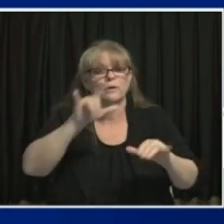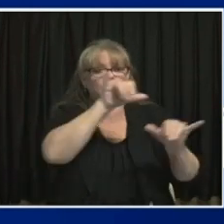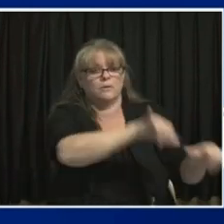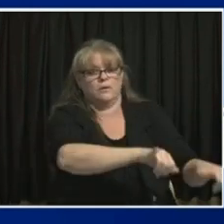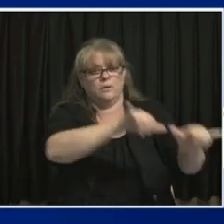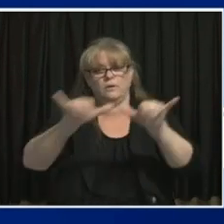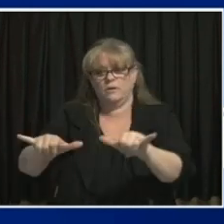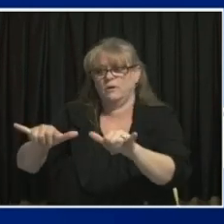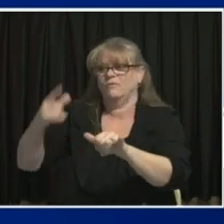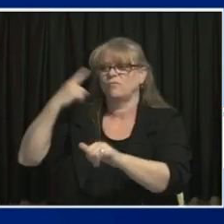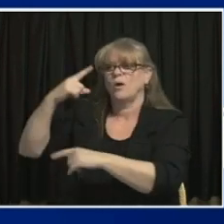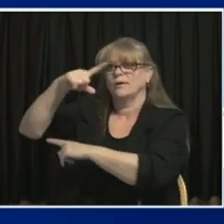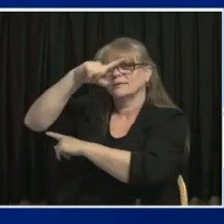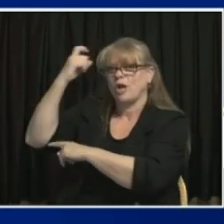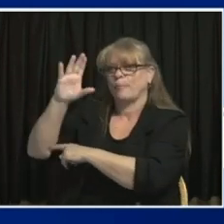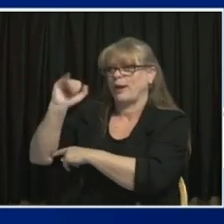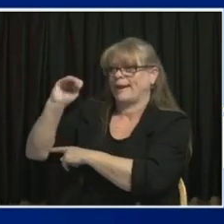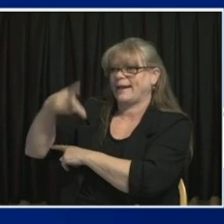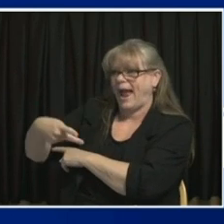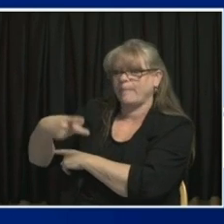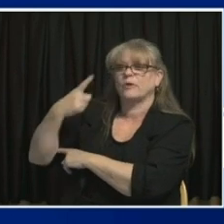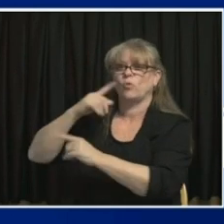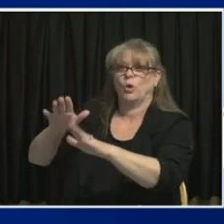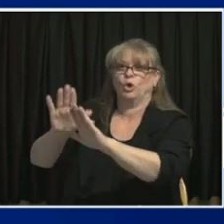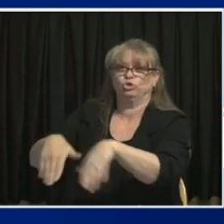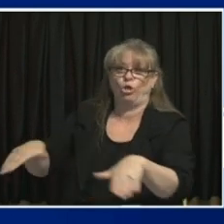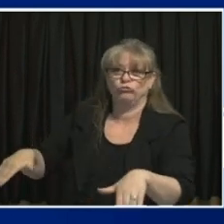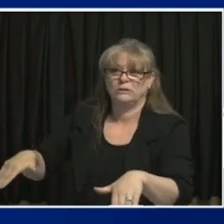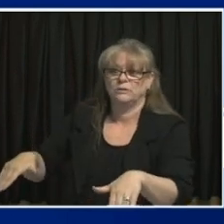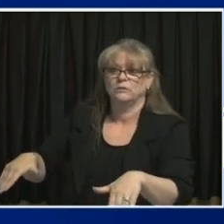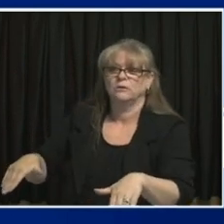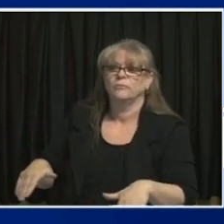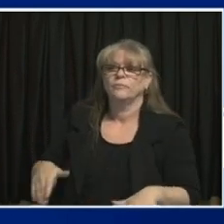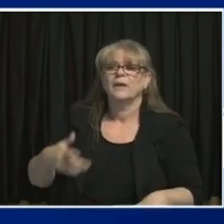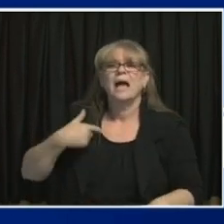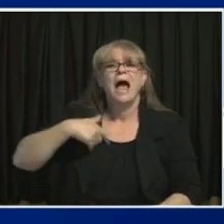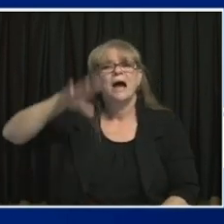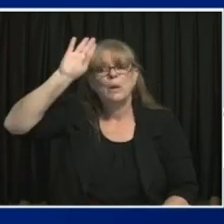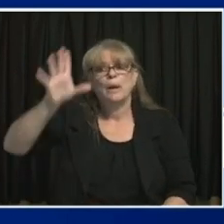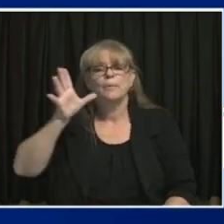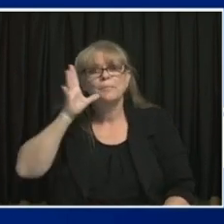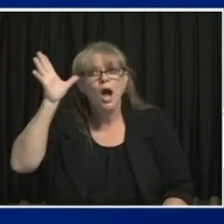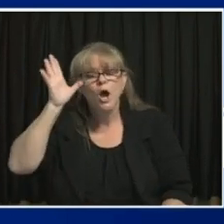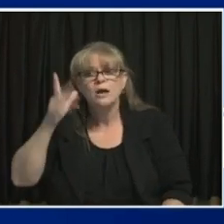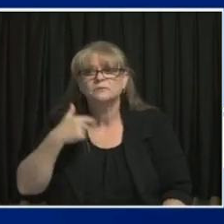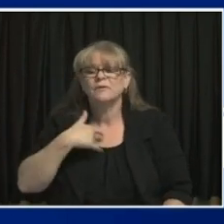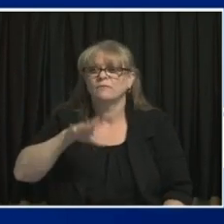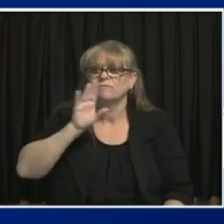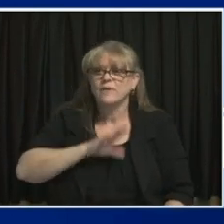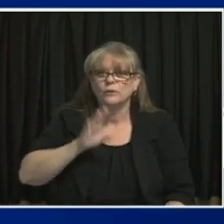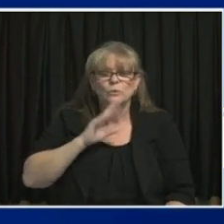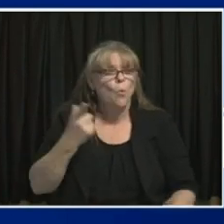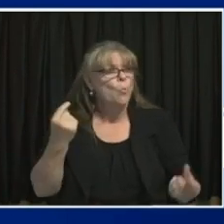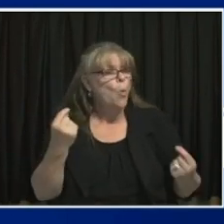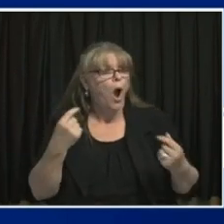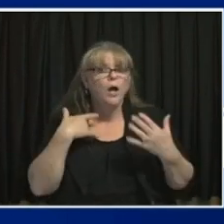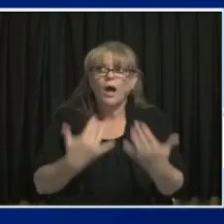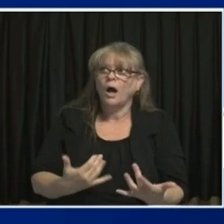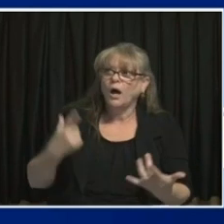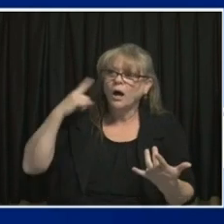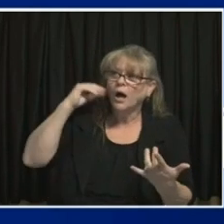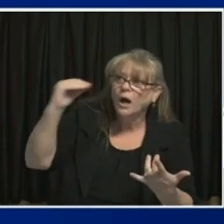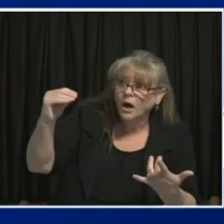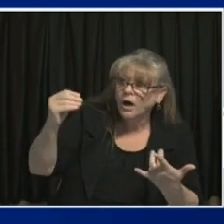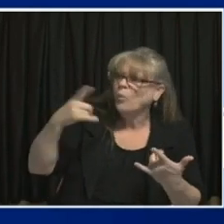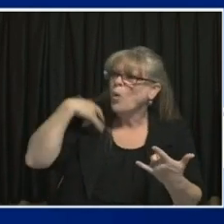for parents not to know for sure what June will look like for their kids. But it's also difficult for those who operate those camps. Some have already proactively canceled and said, you know,